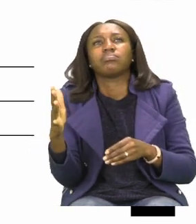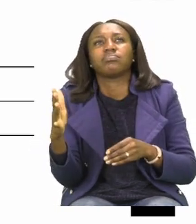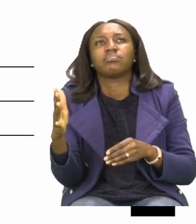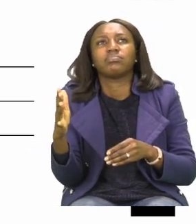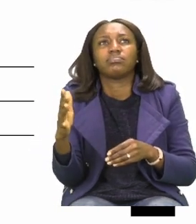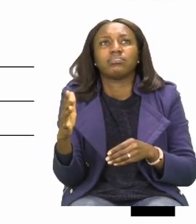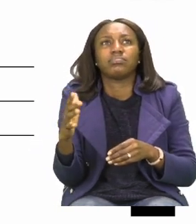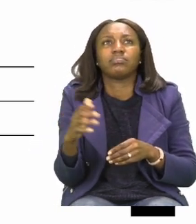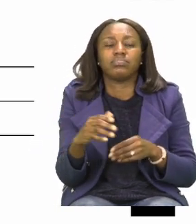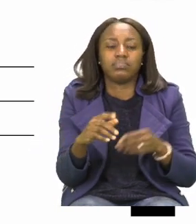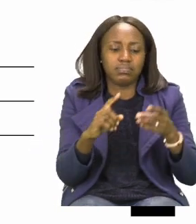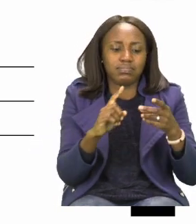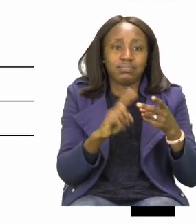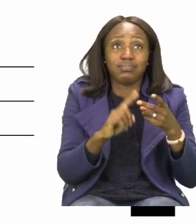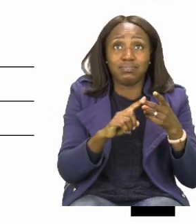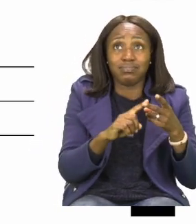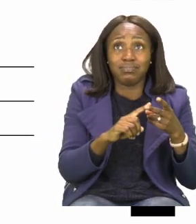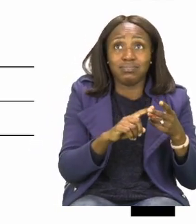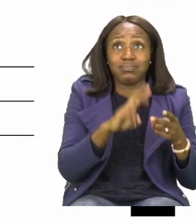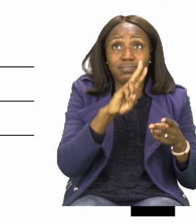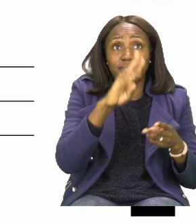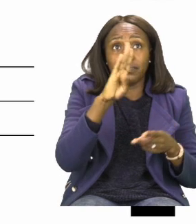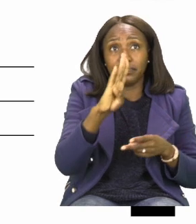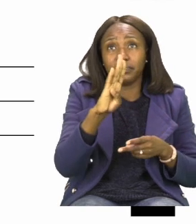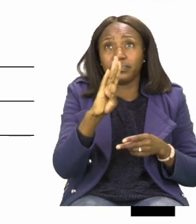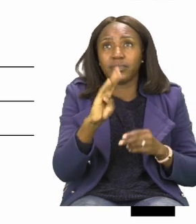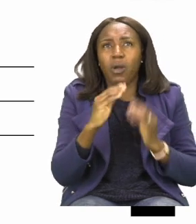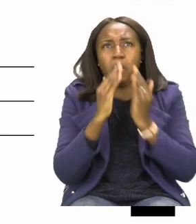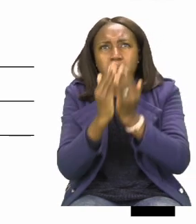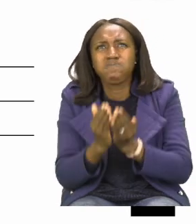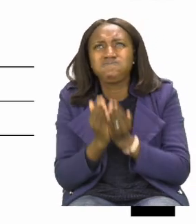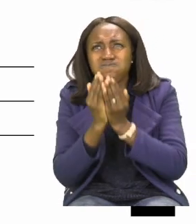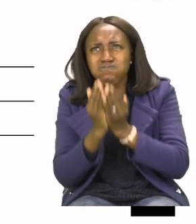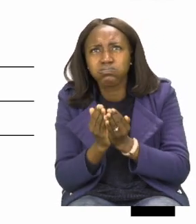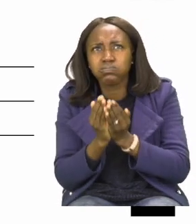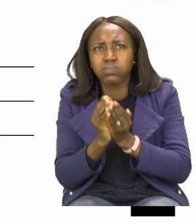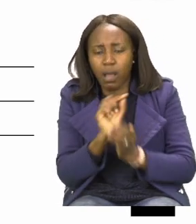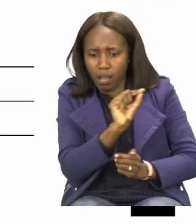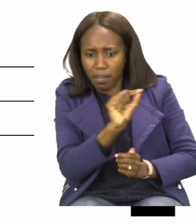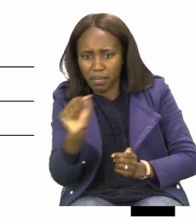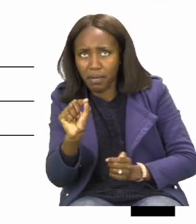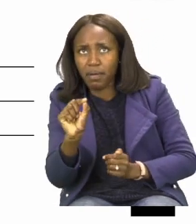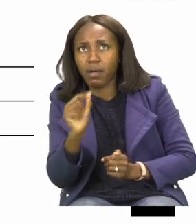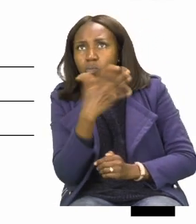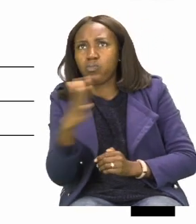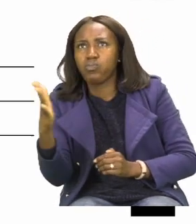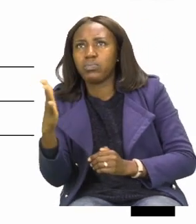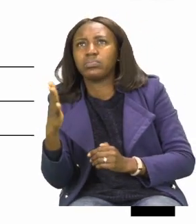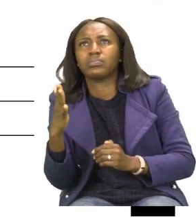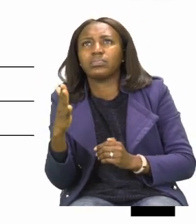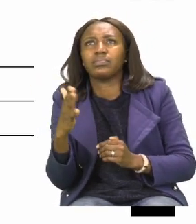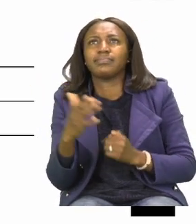Number 2B says, boats dash in water.